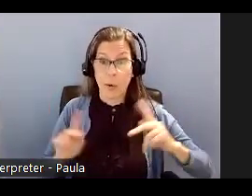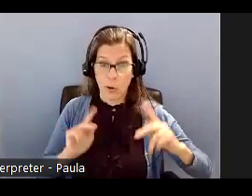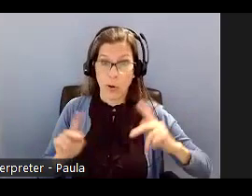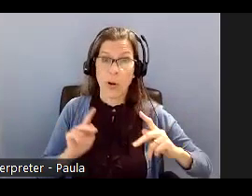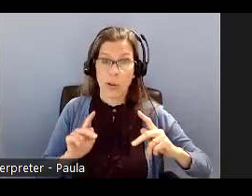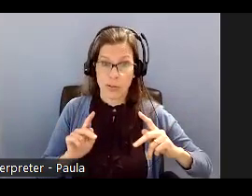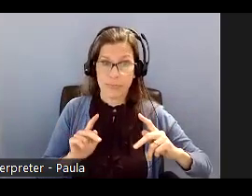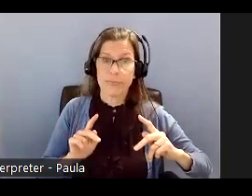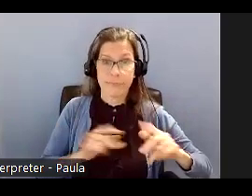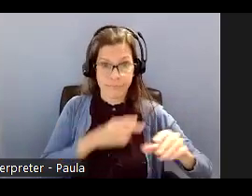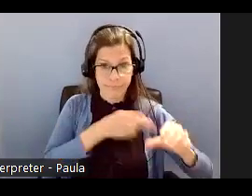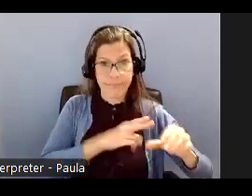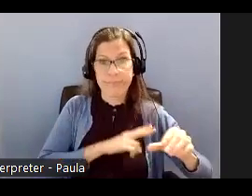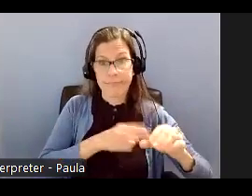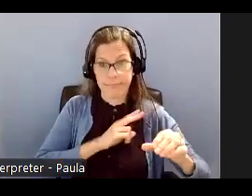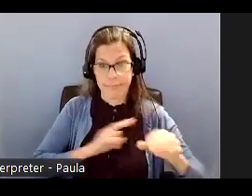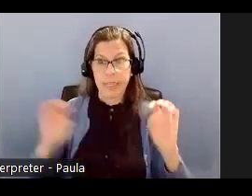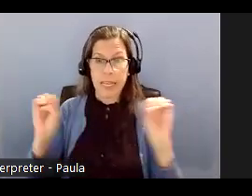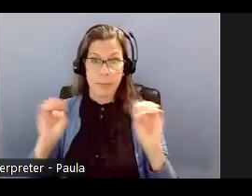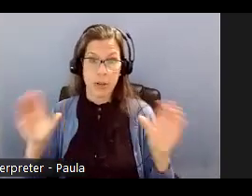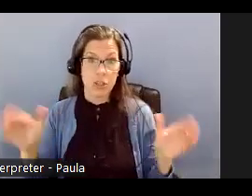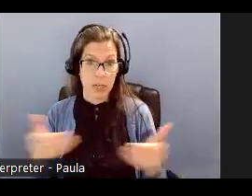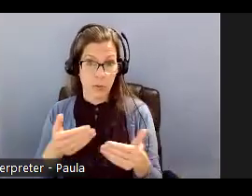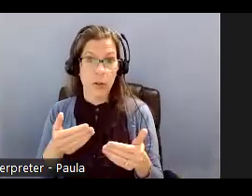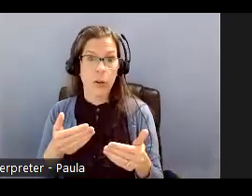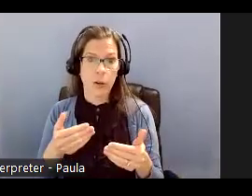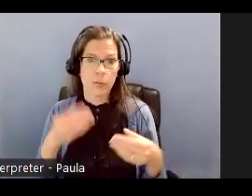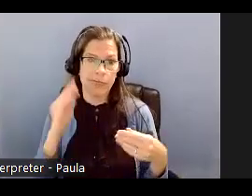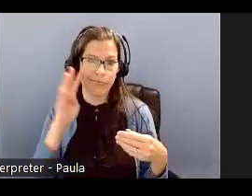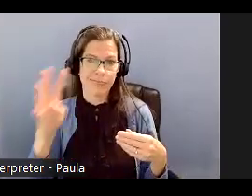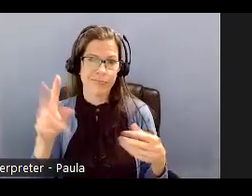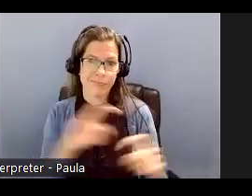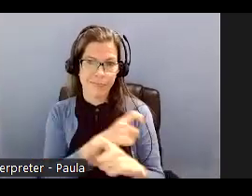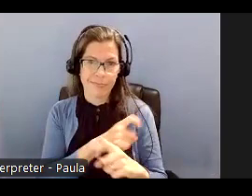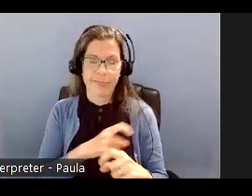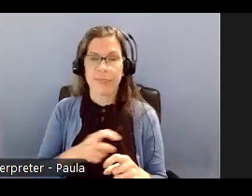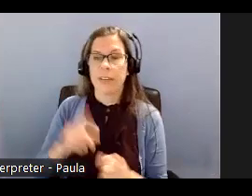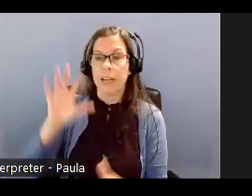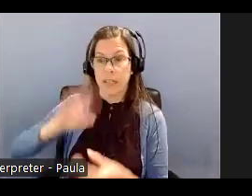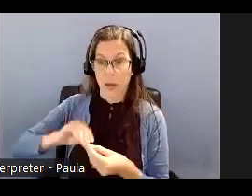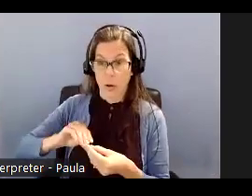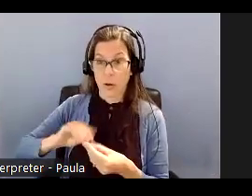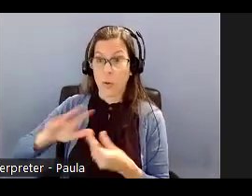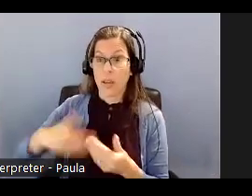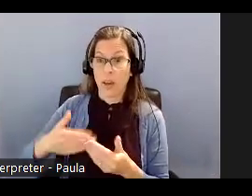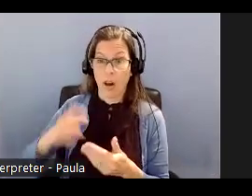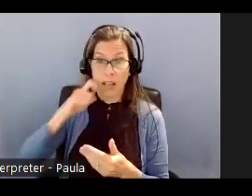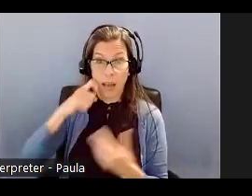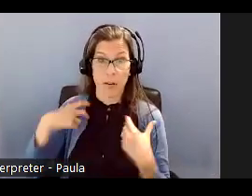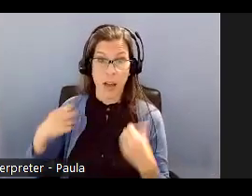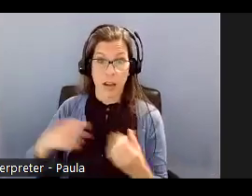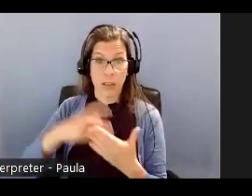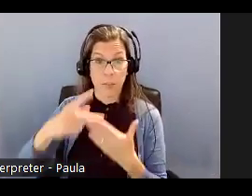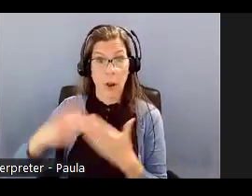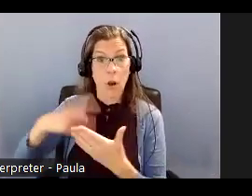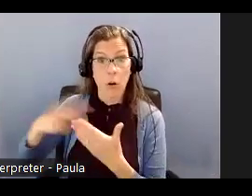that. But the emergency room does make that a little harder. In total, I think between all of the Apple Health programs and